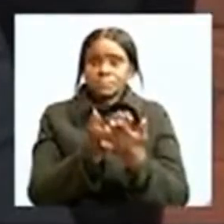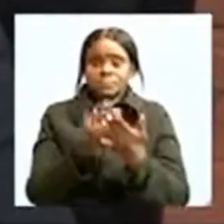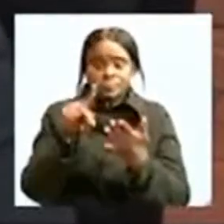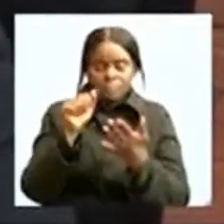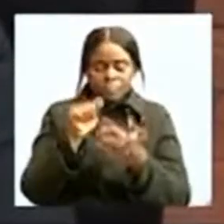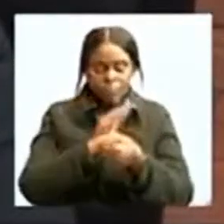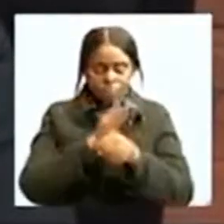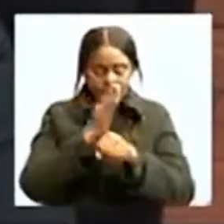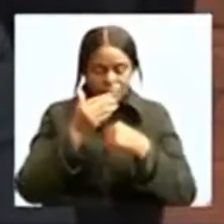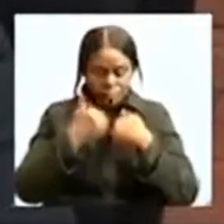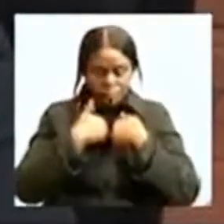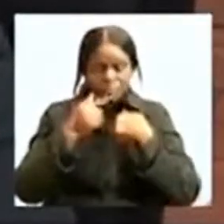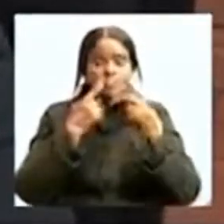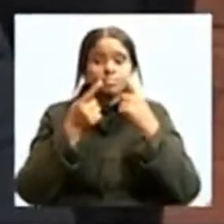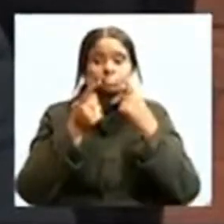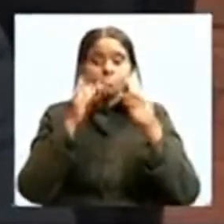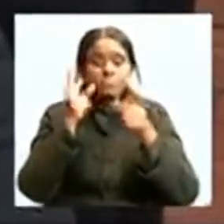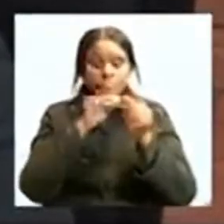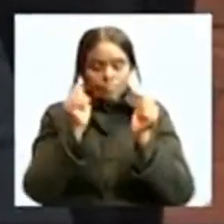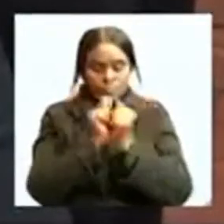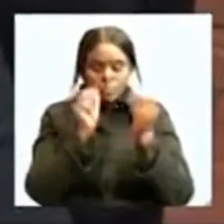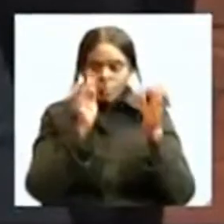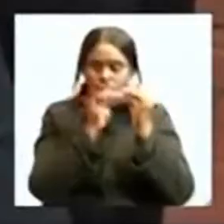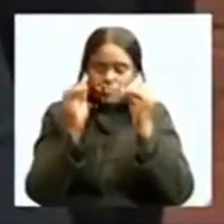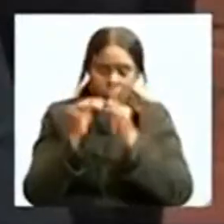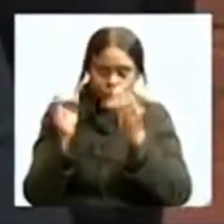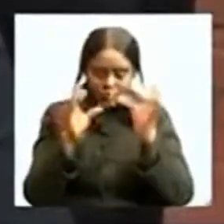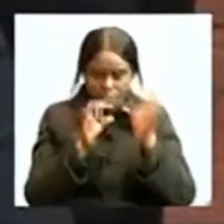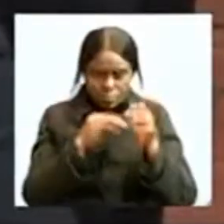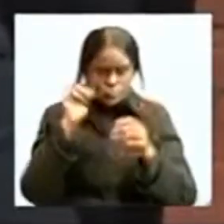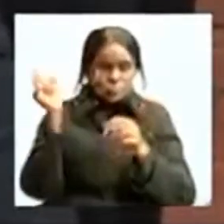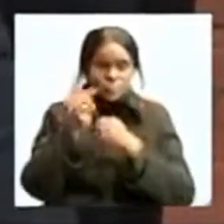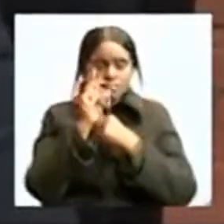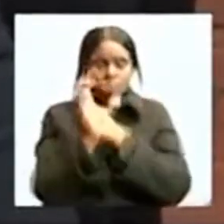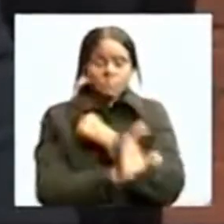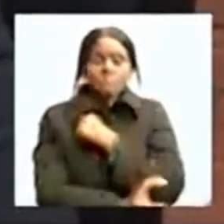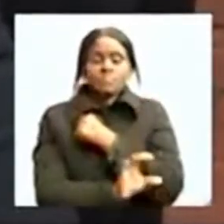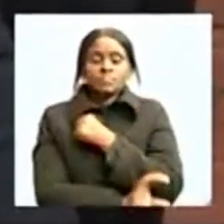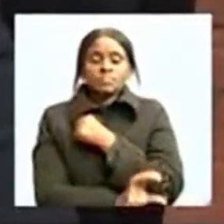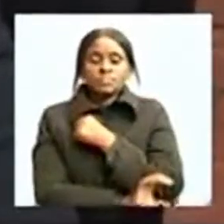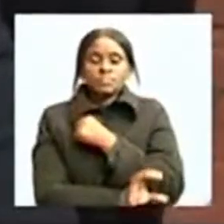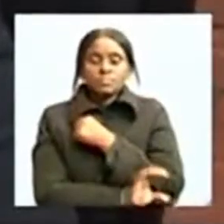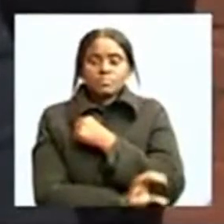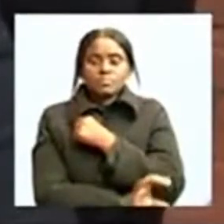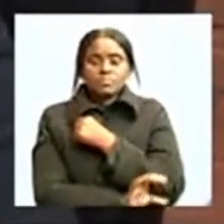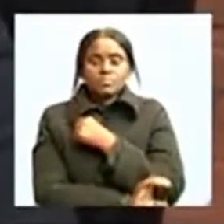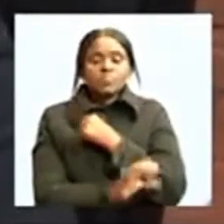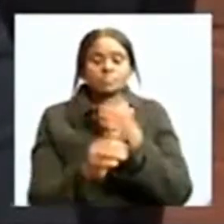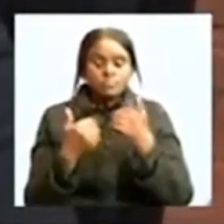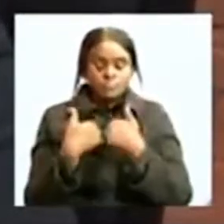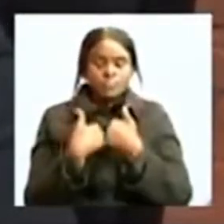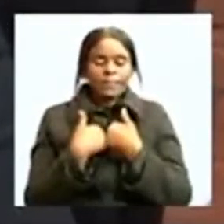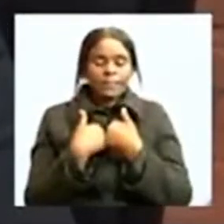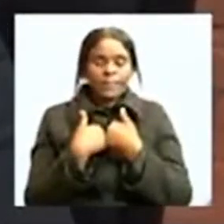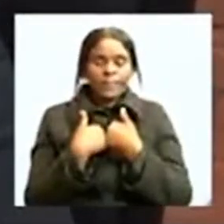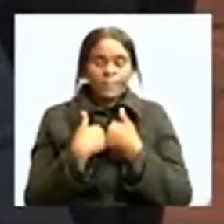PS, after having interacted with a lot of councils countrywide, we have